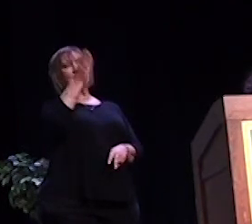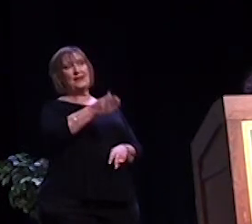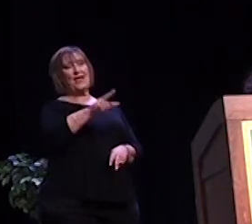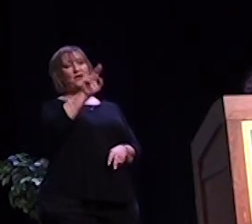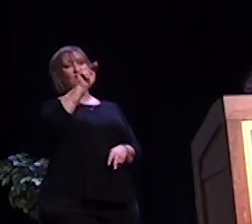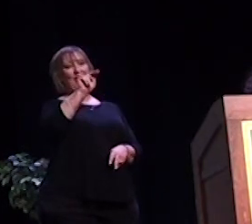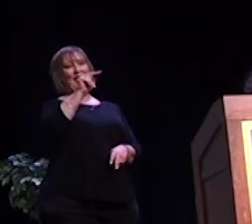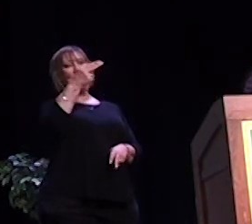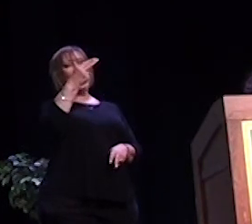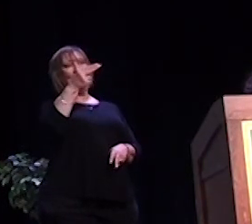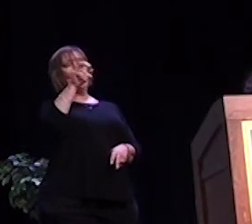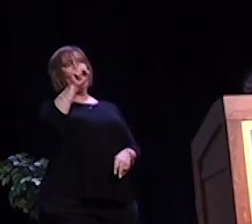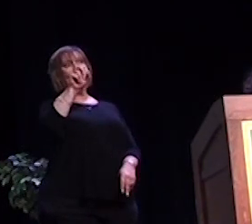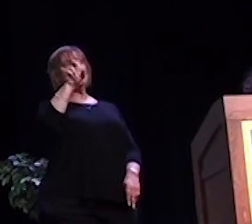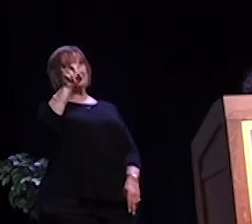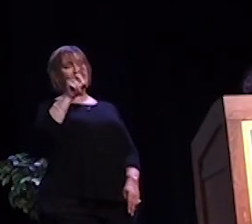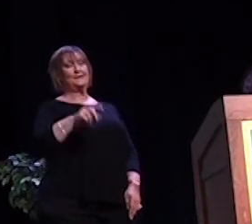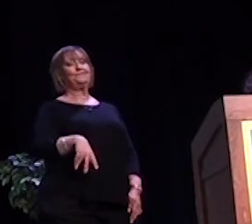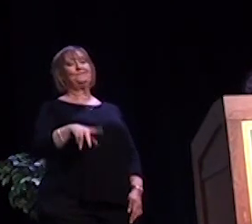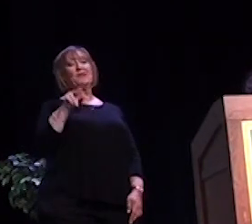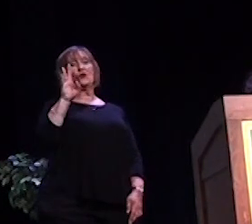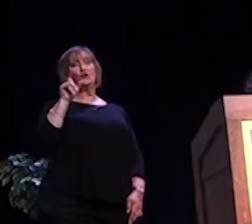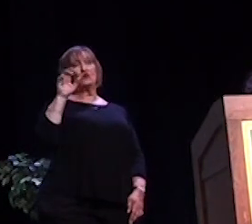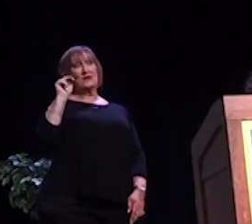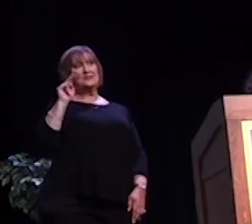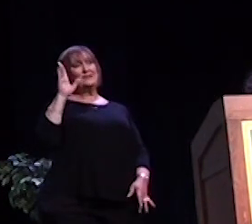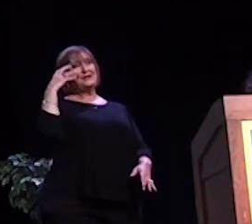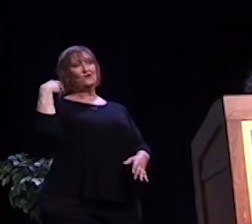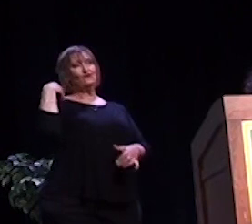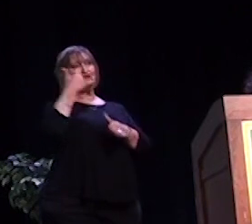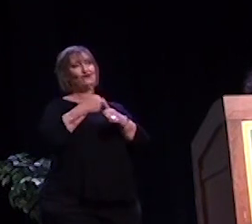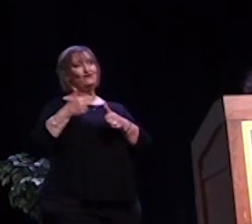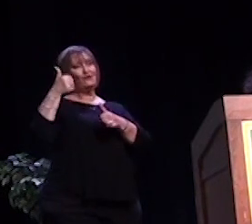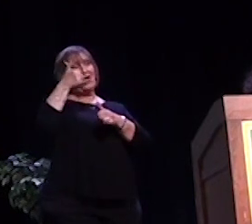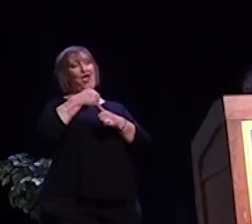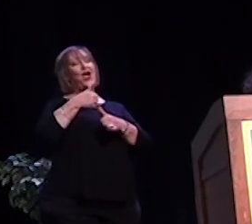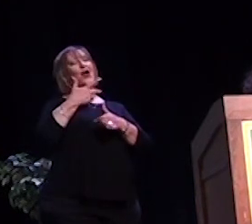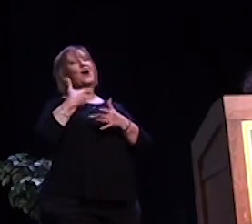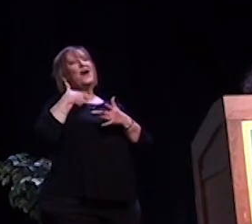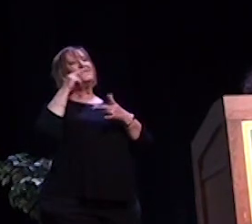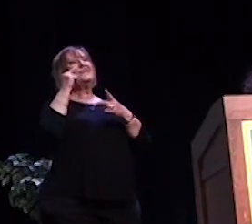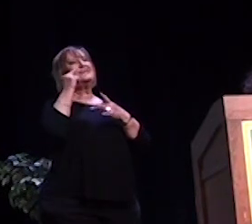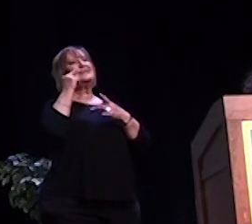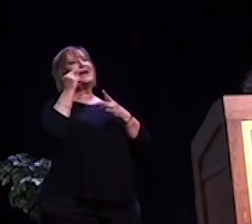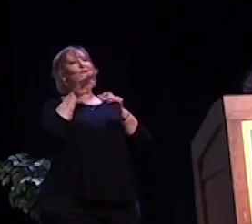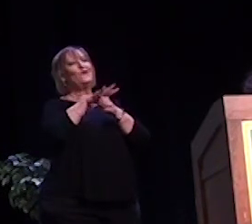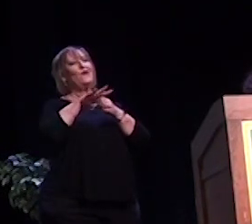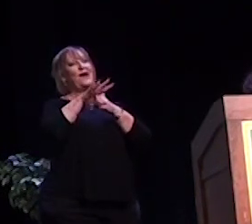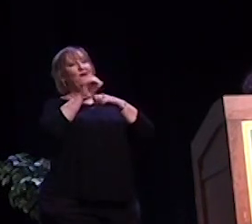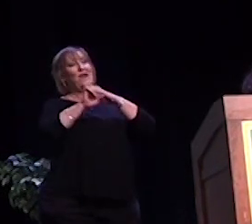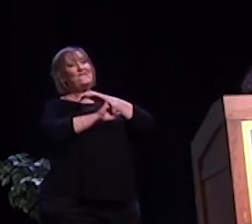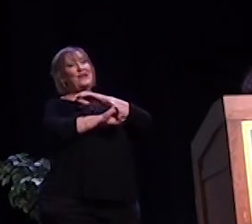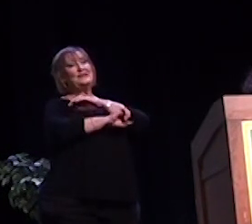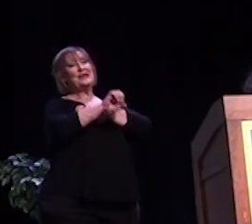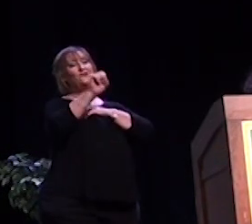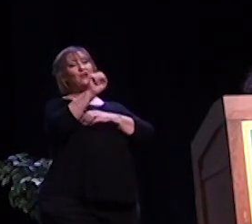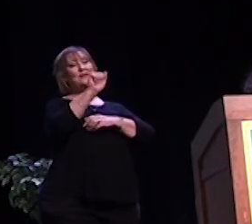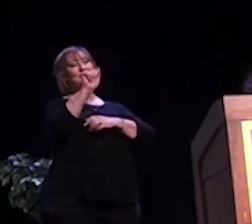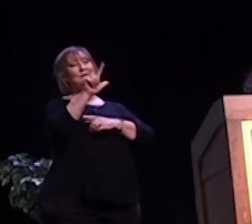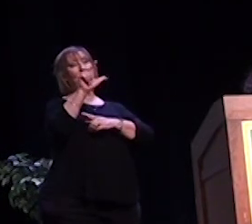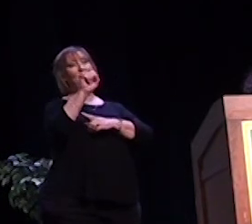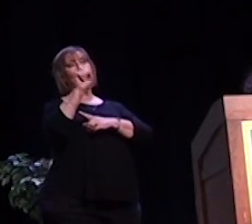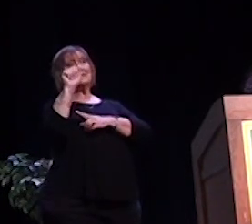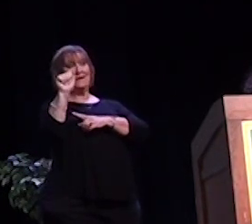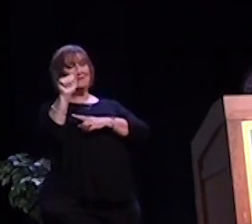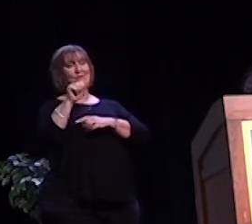sa.gov/MHSD. Kristen is chair of the San Antonio Area Foundation SALSA, Successfully Aging and Living in San Antonio Steering Committee,